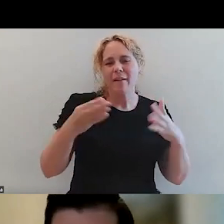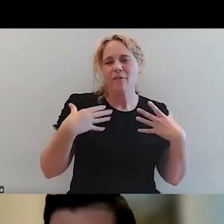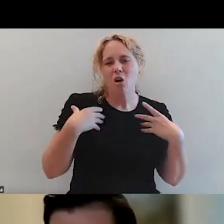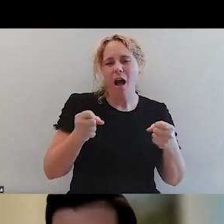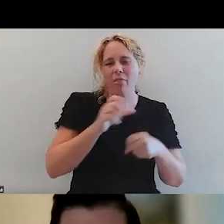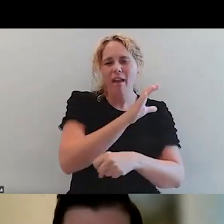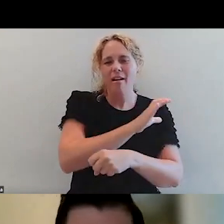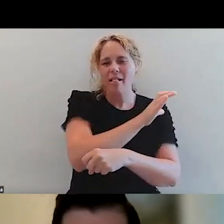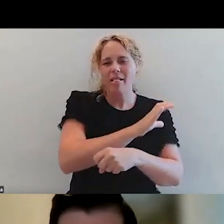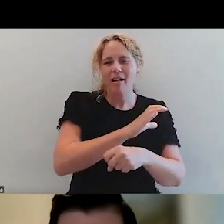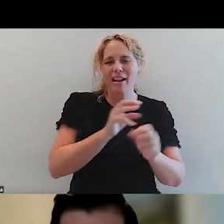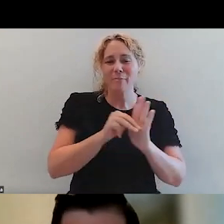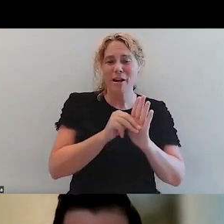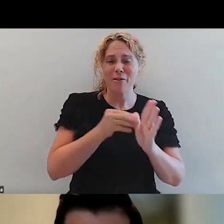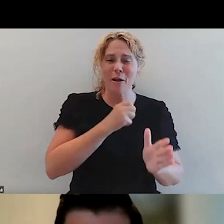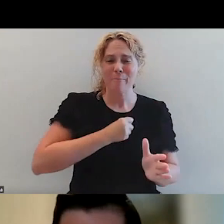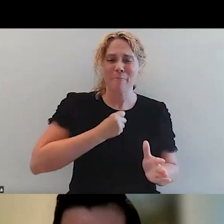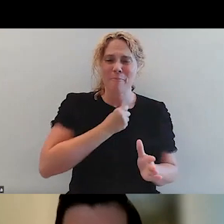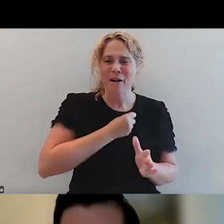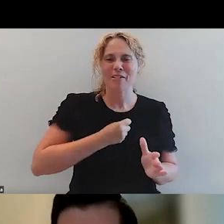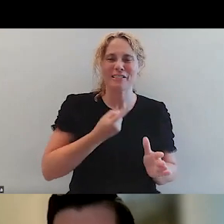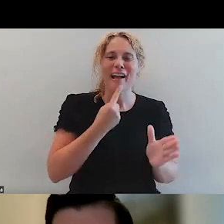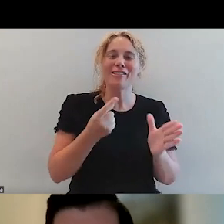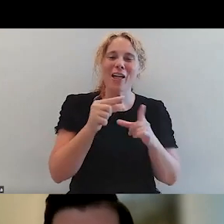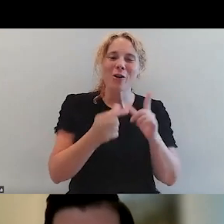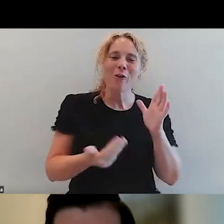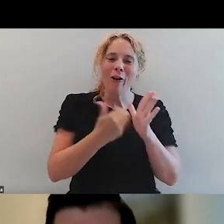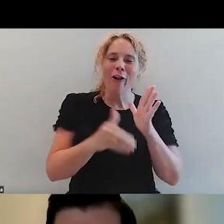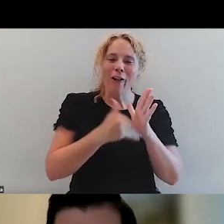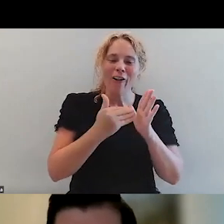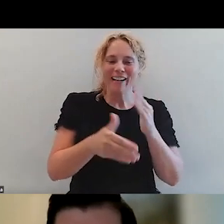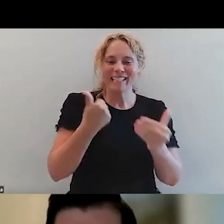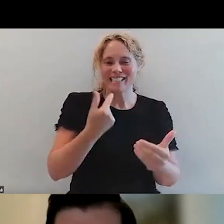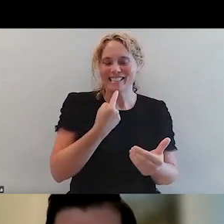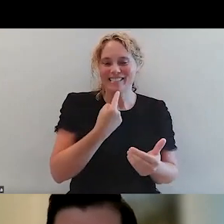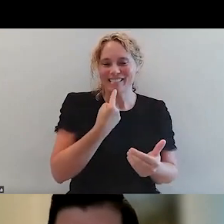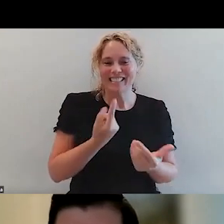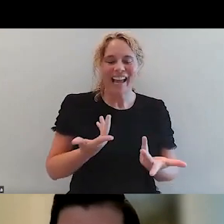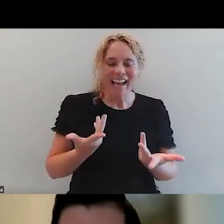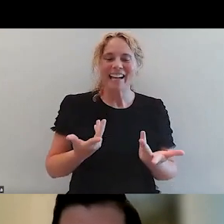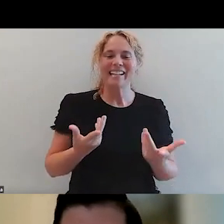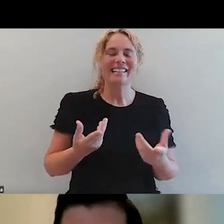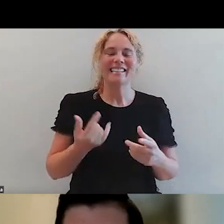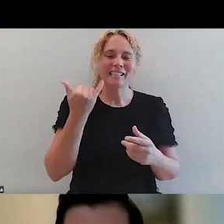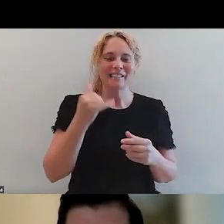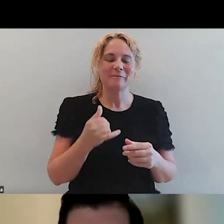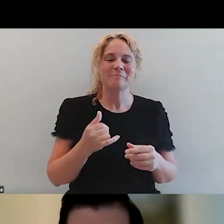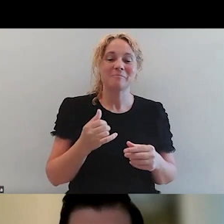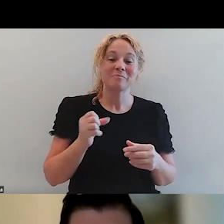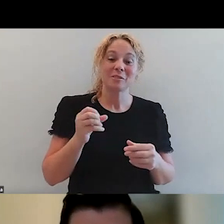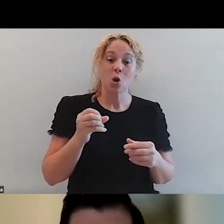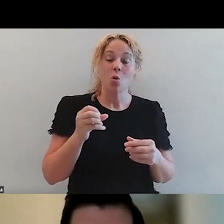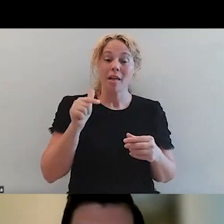model. Apologies, I say the acronym every day and it just kind of rolls off the tongue now without giving a lot more context. So